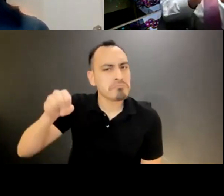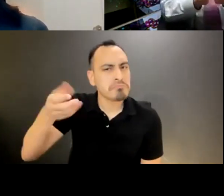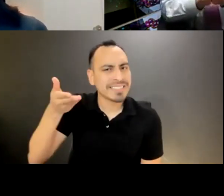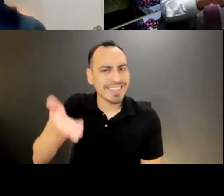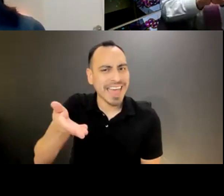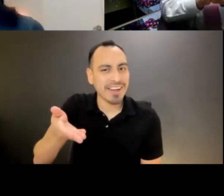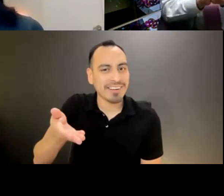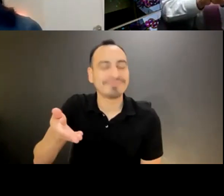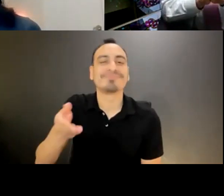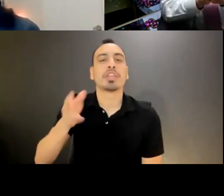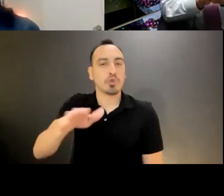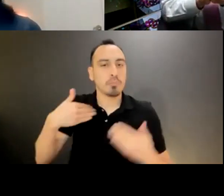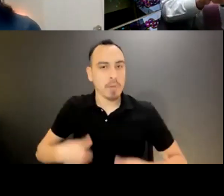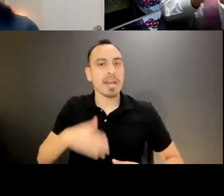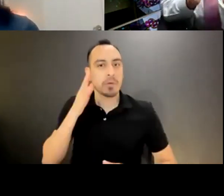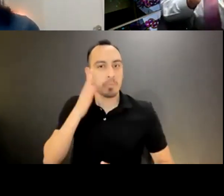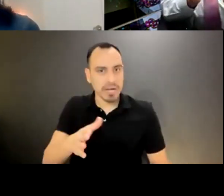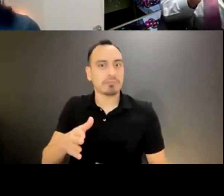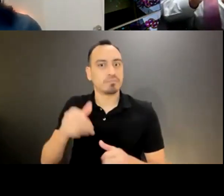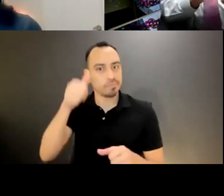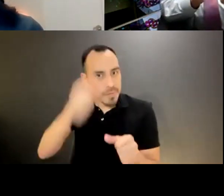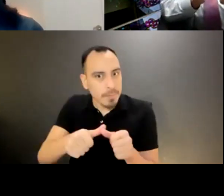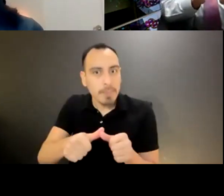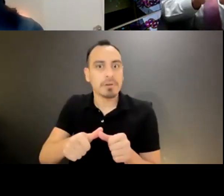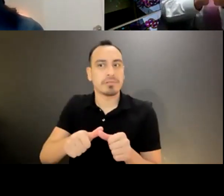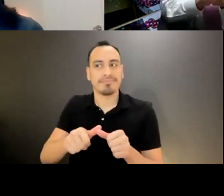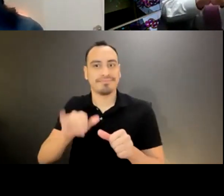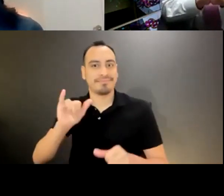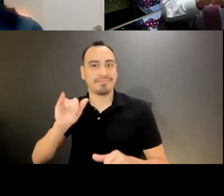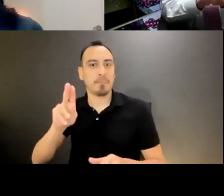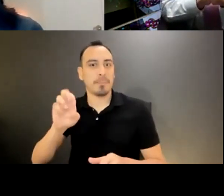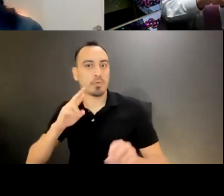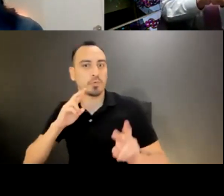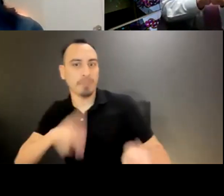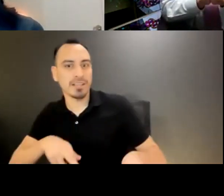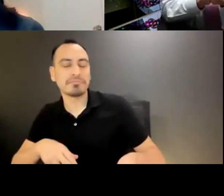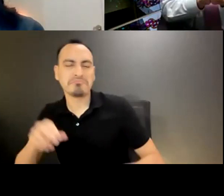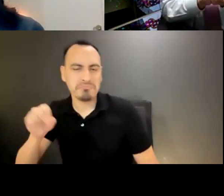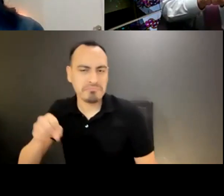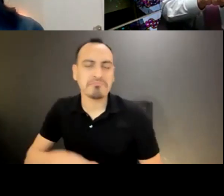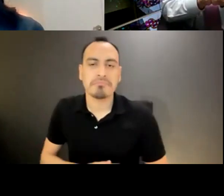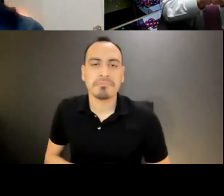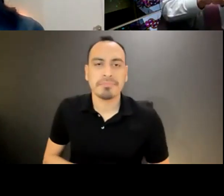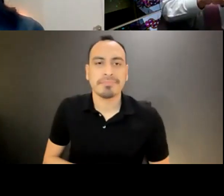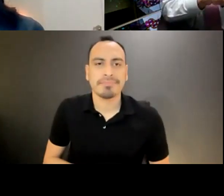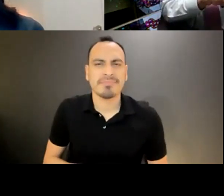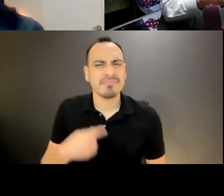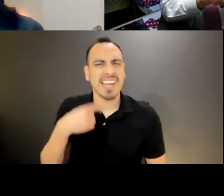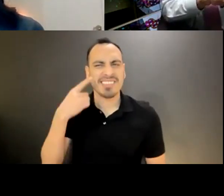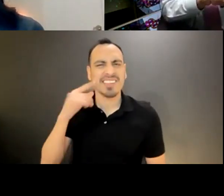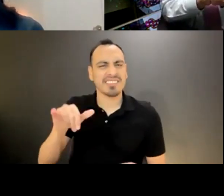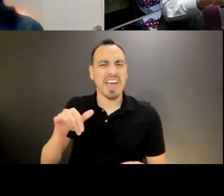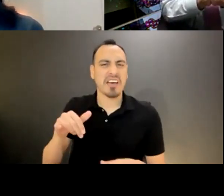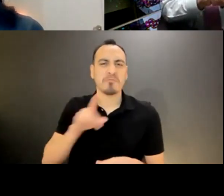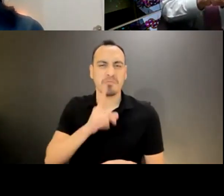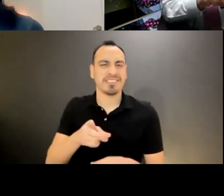the immune response. And I think that probably covers most of it.